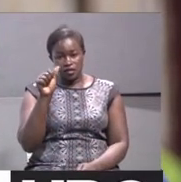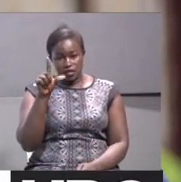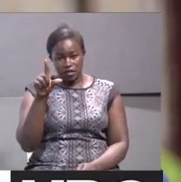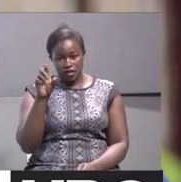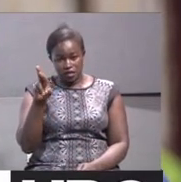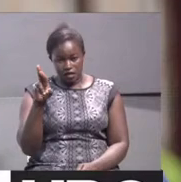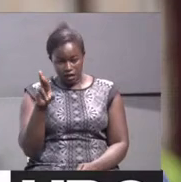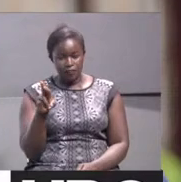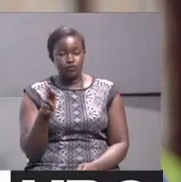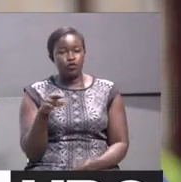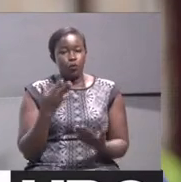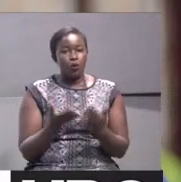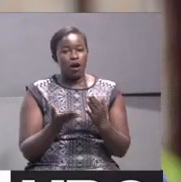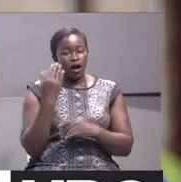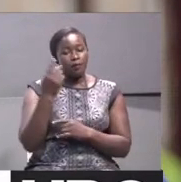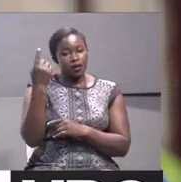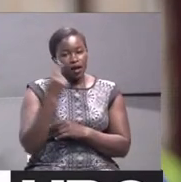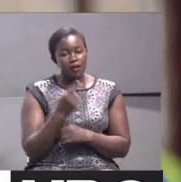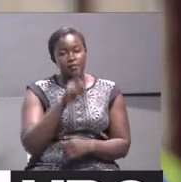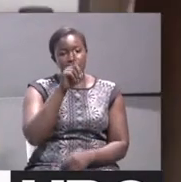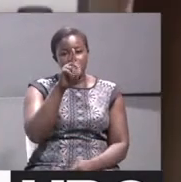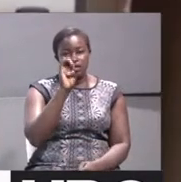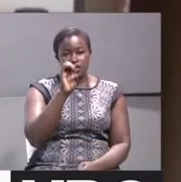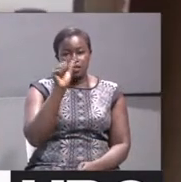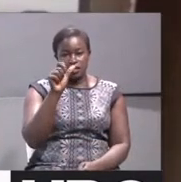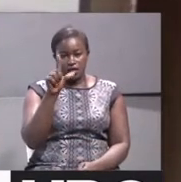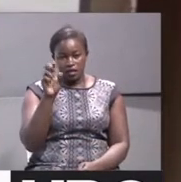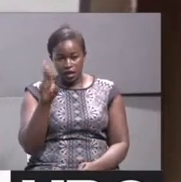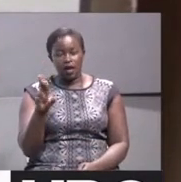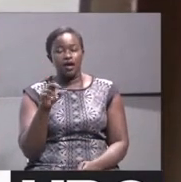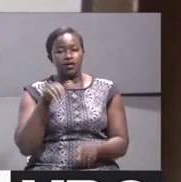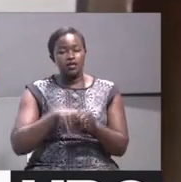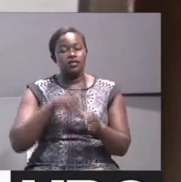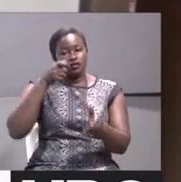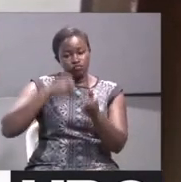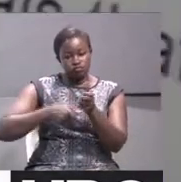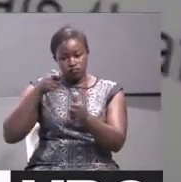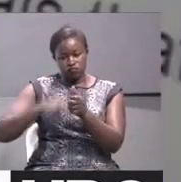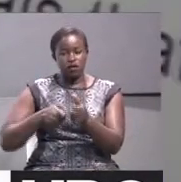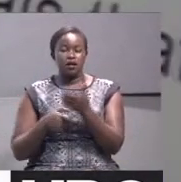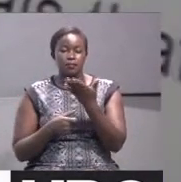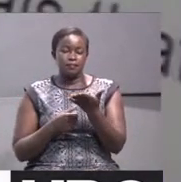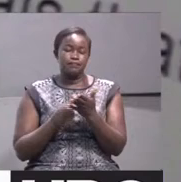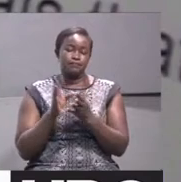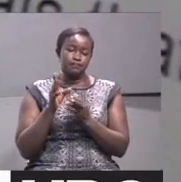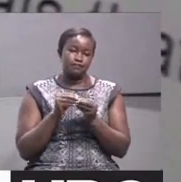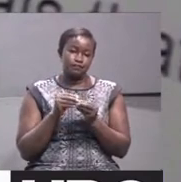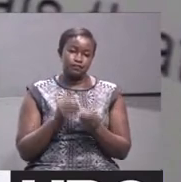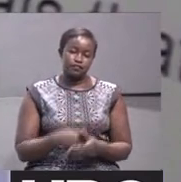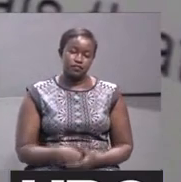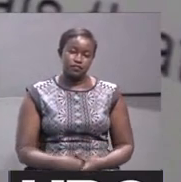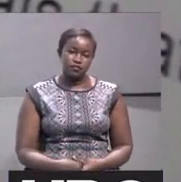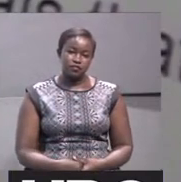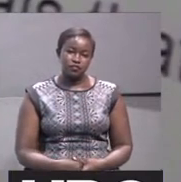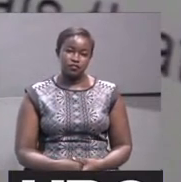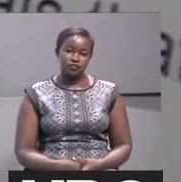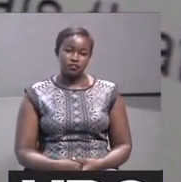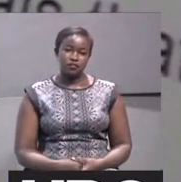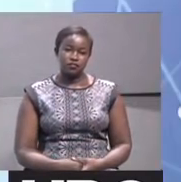I'm an upcoming dealer in pesticides. I'm Navka Farida and Setumba Douglas.